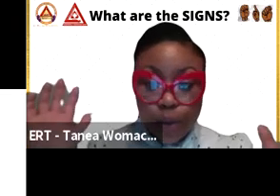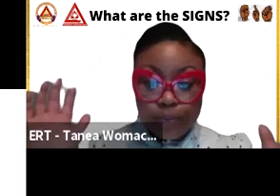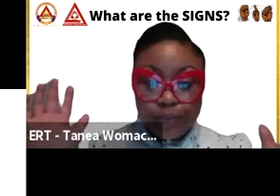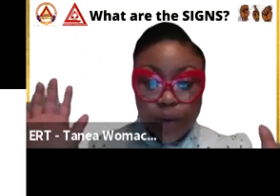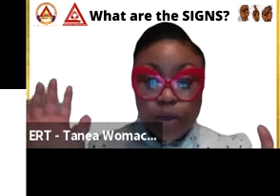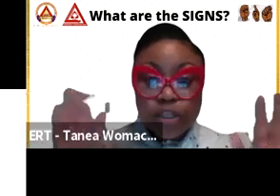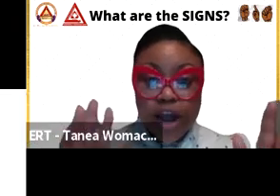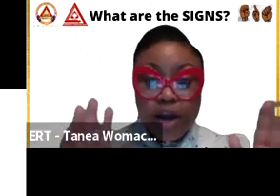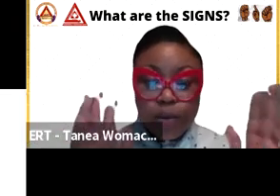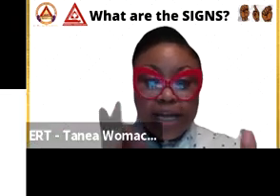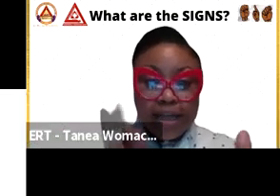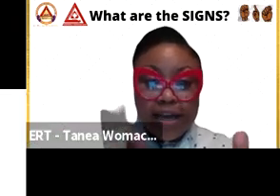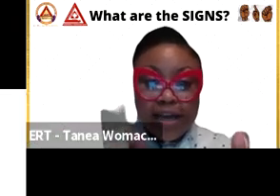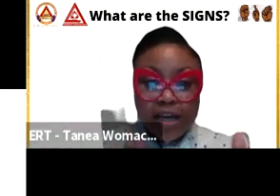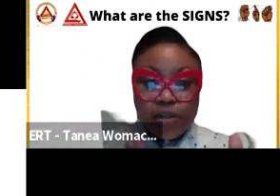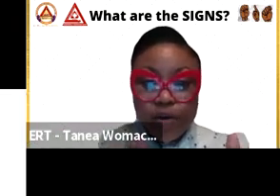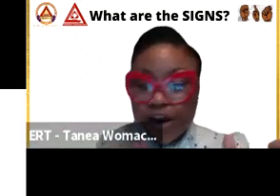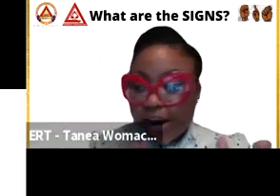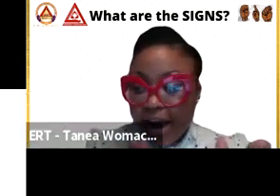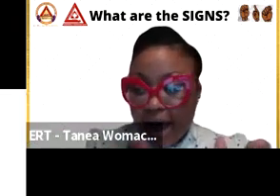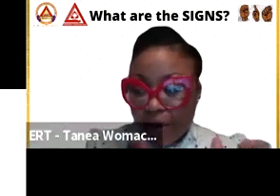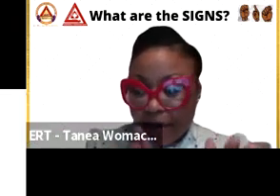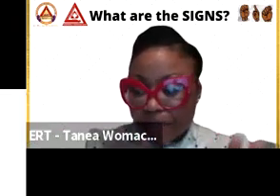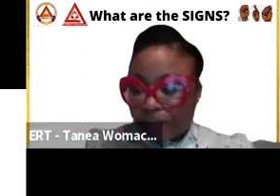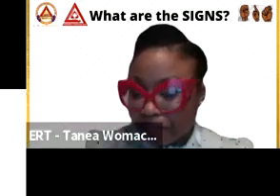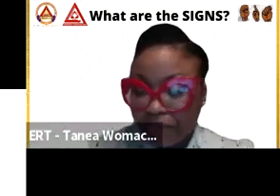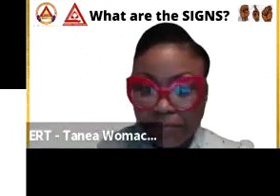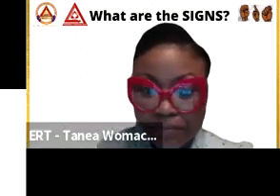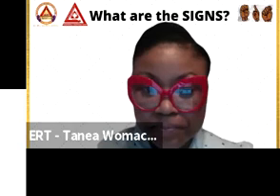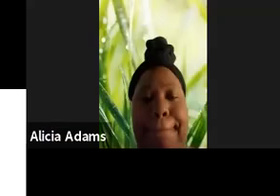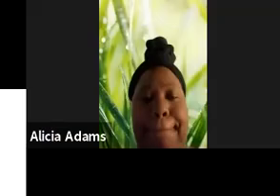So we'll start with Sora Calloway.